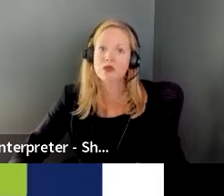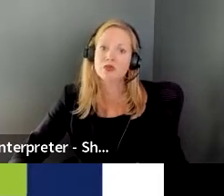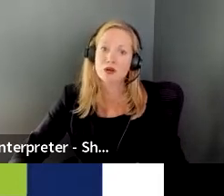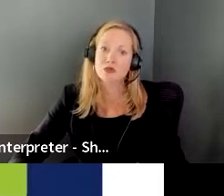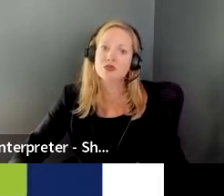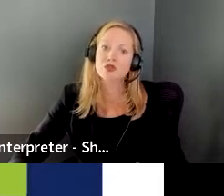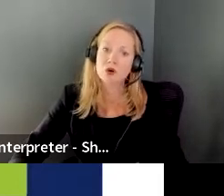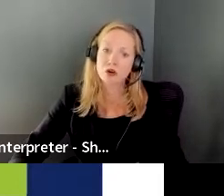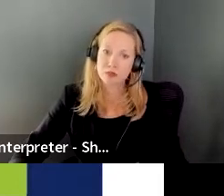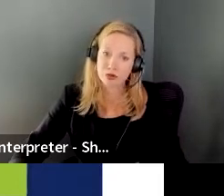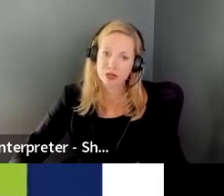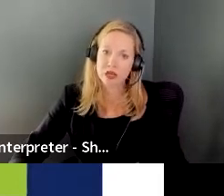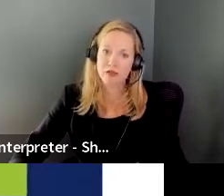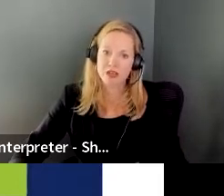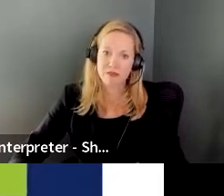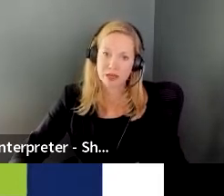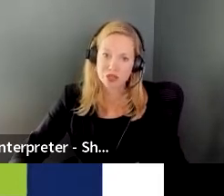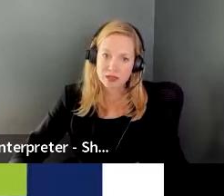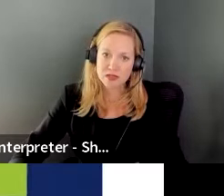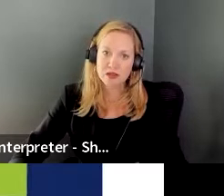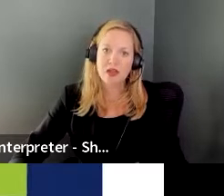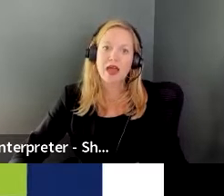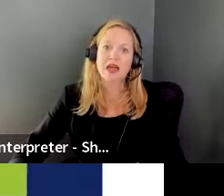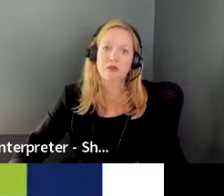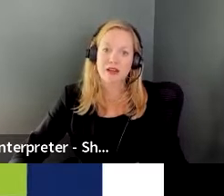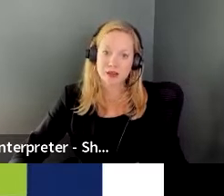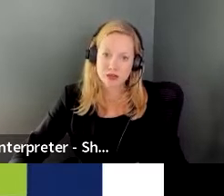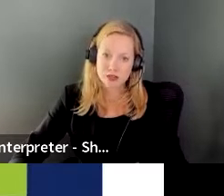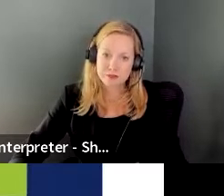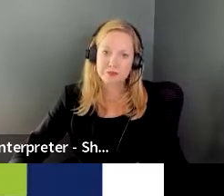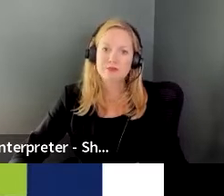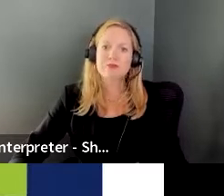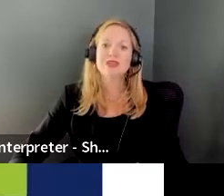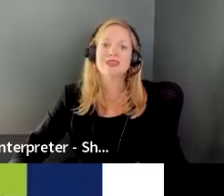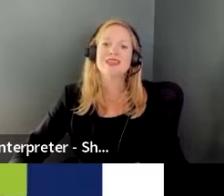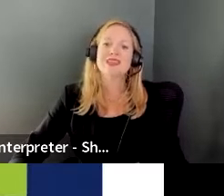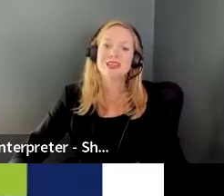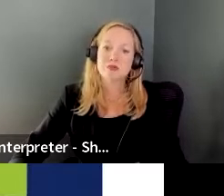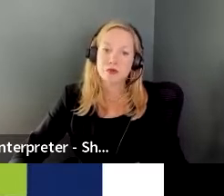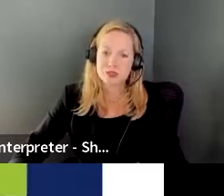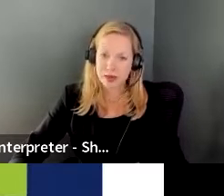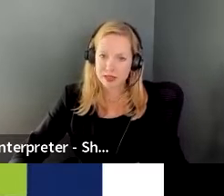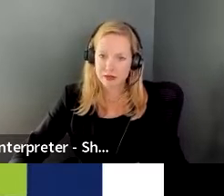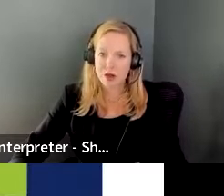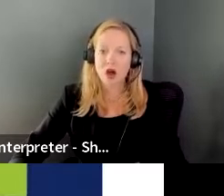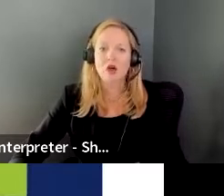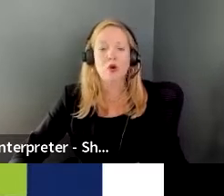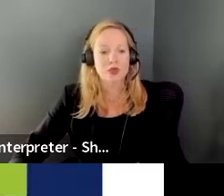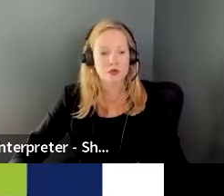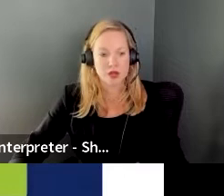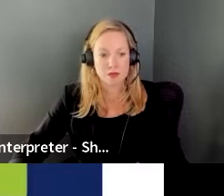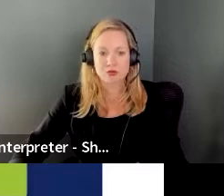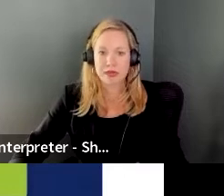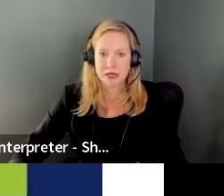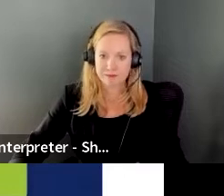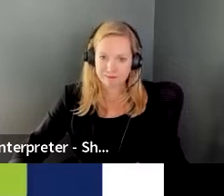We brought those numbers to our community of deaf patients and providers to get their perspective on what